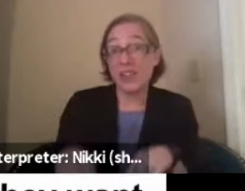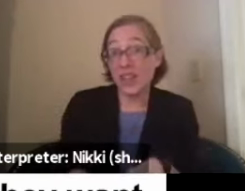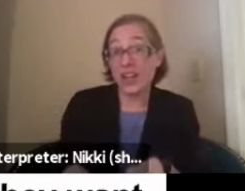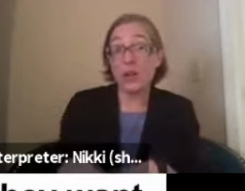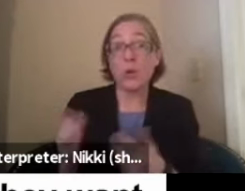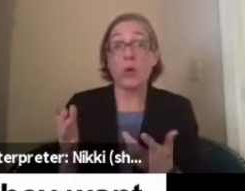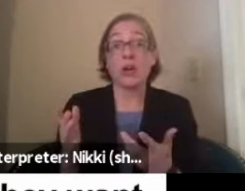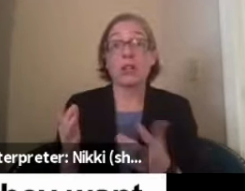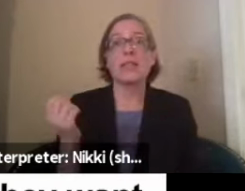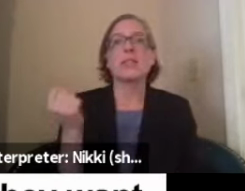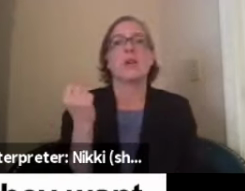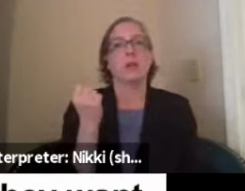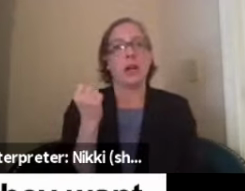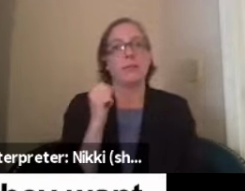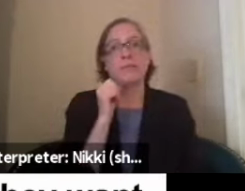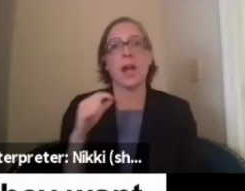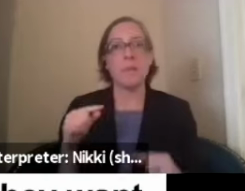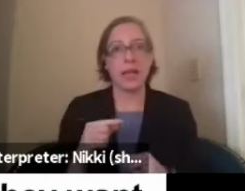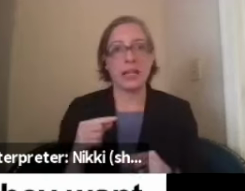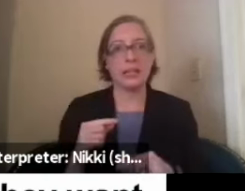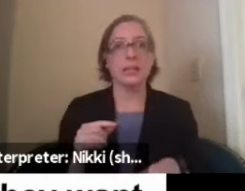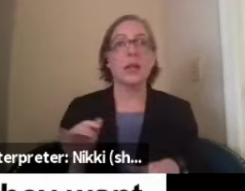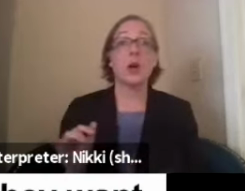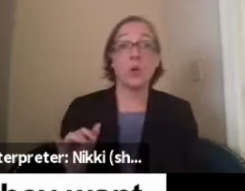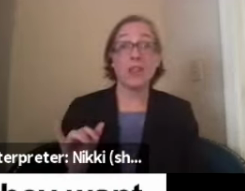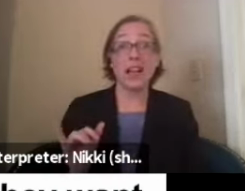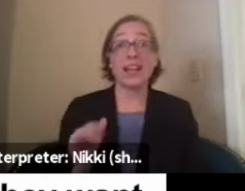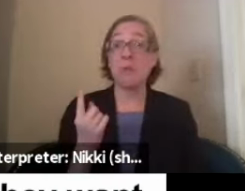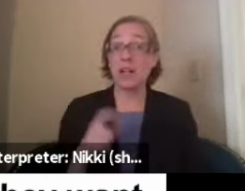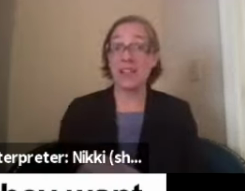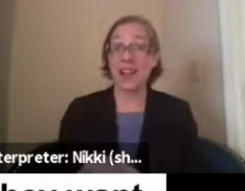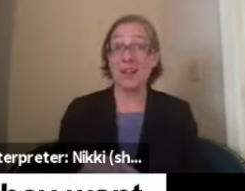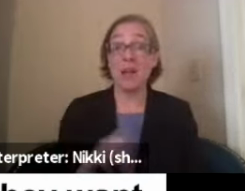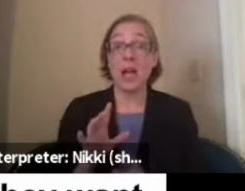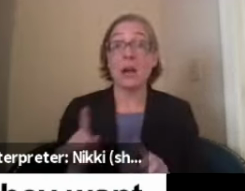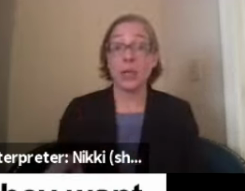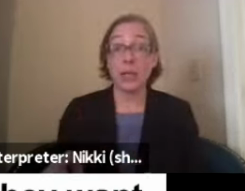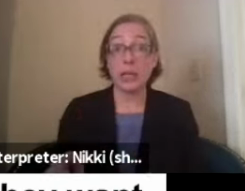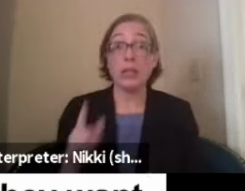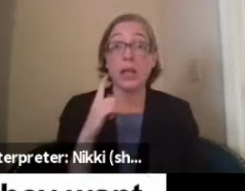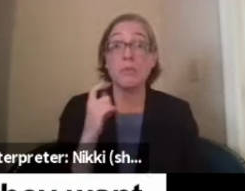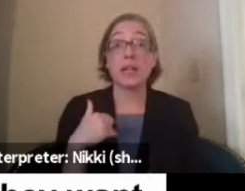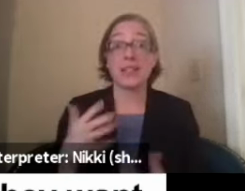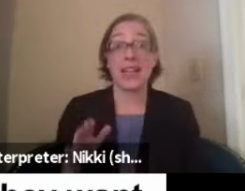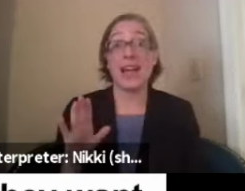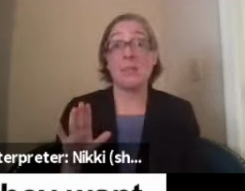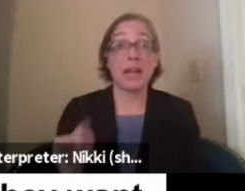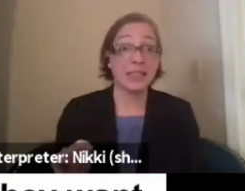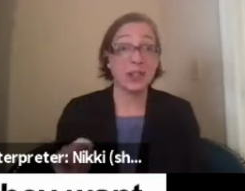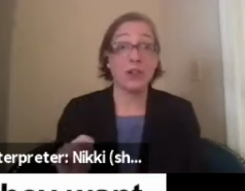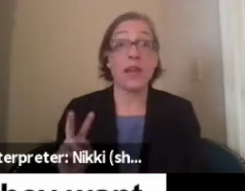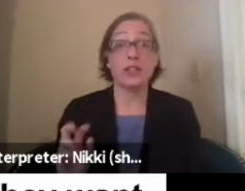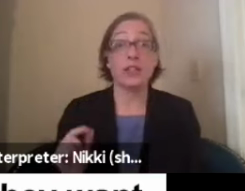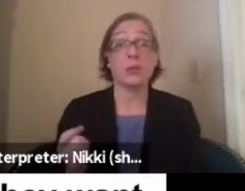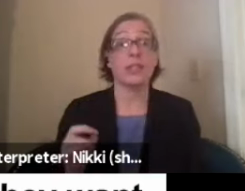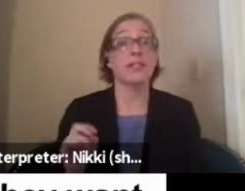pain down there, or let's hold on, not pain. So like one time I went in and because I had